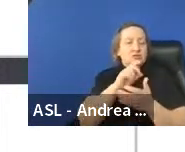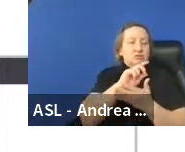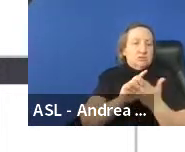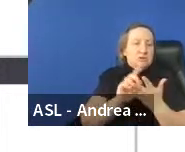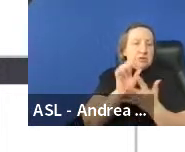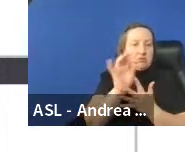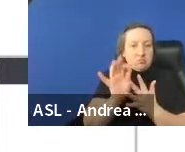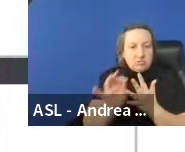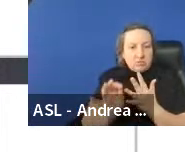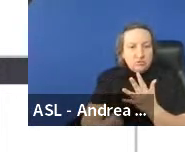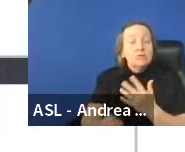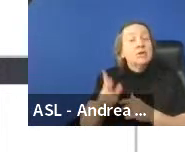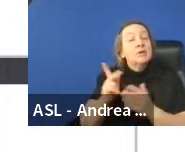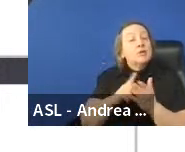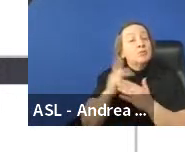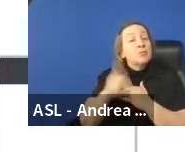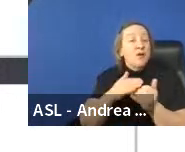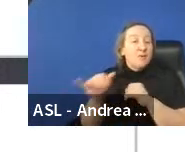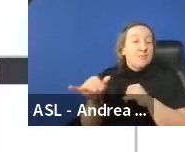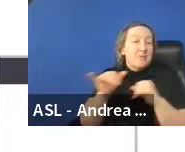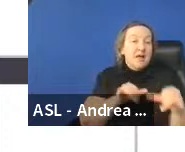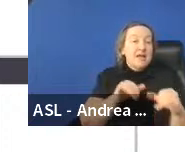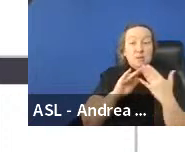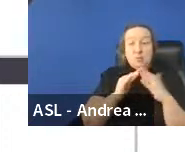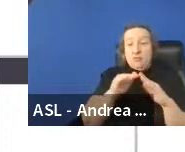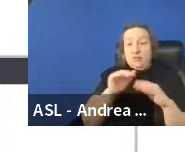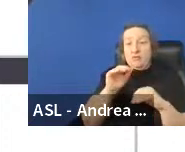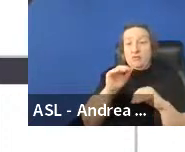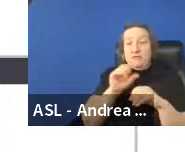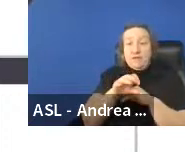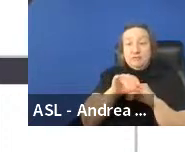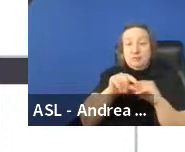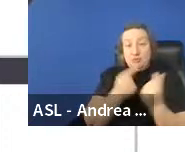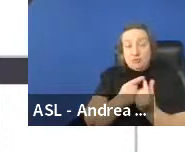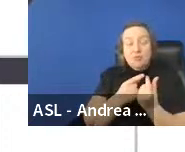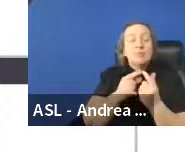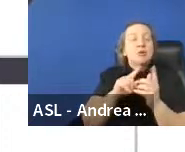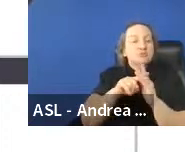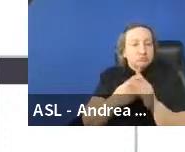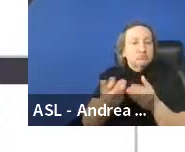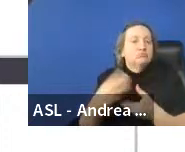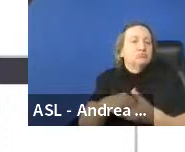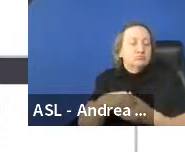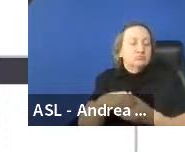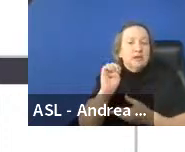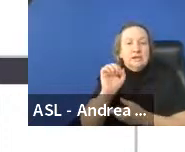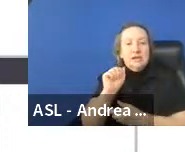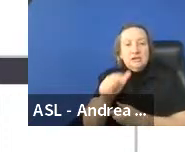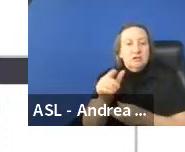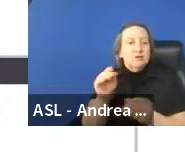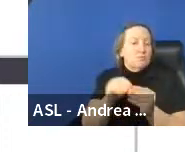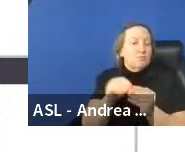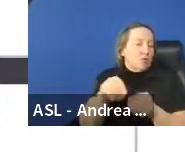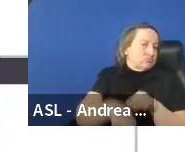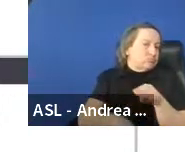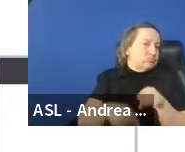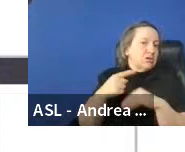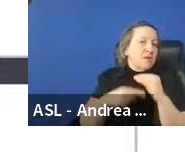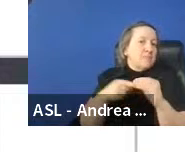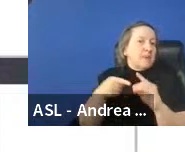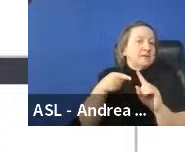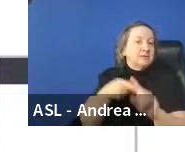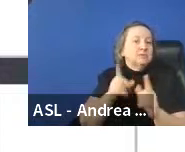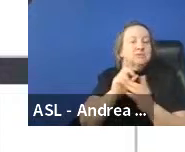program, similar to the community advisory group, has begun to engage the EAG more in depth on these specific